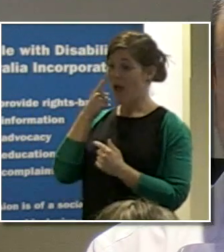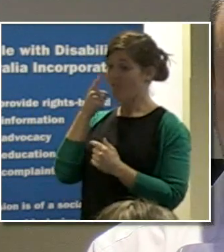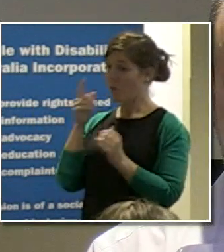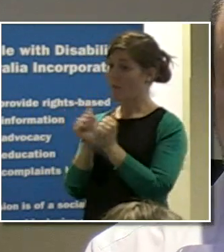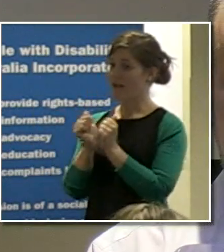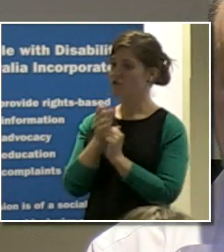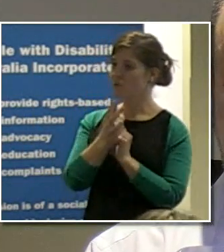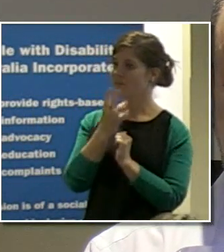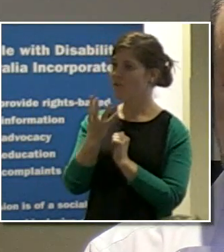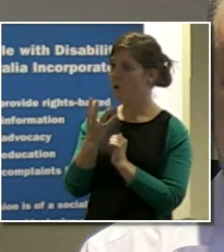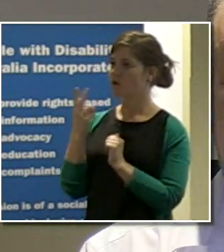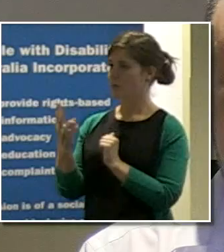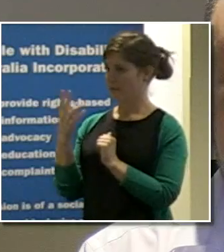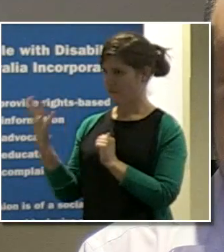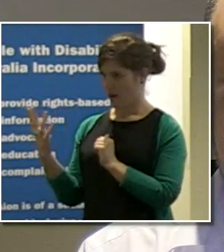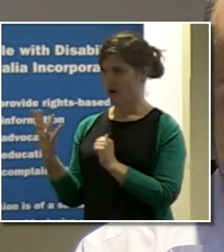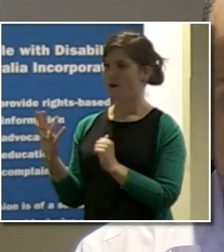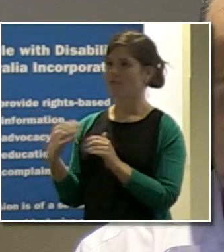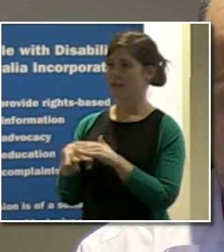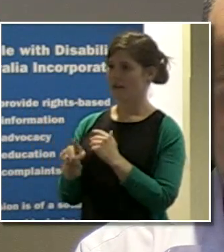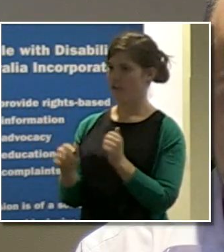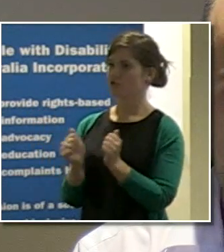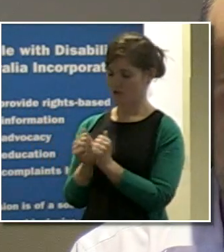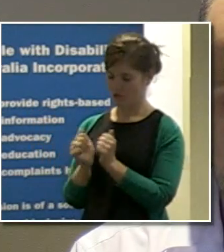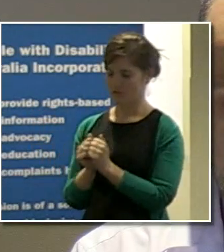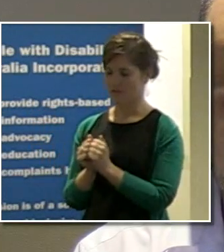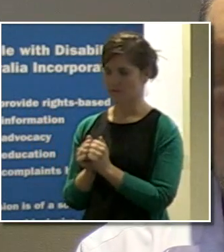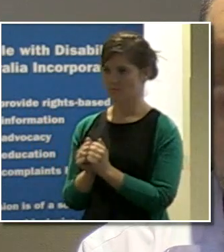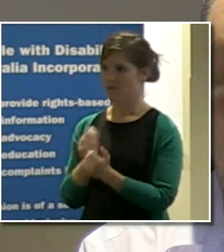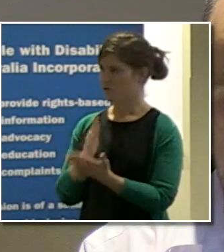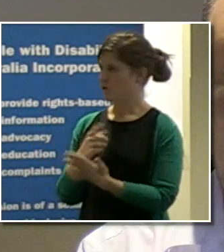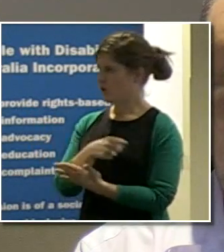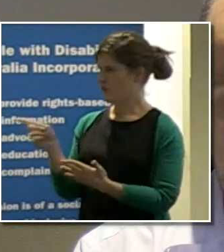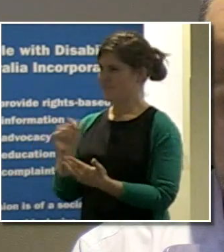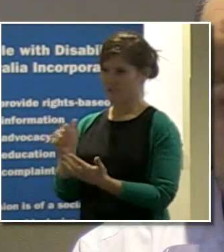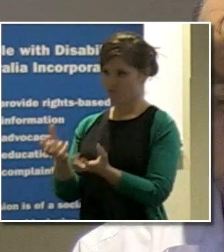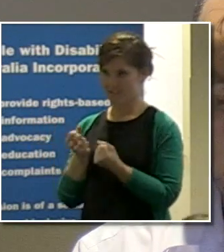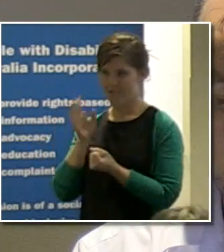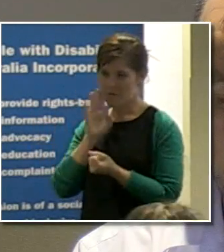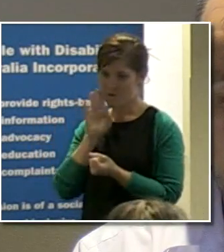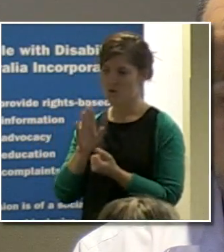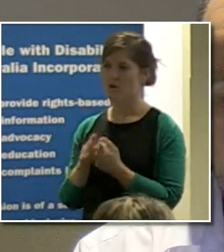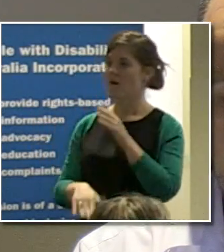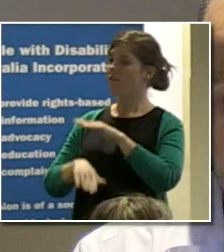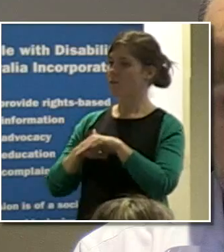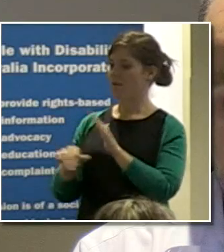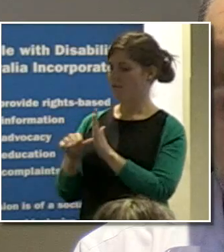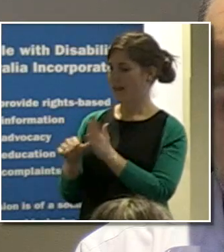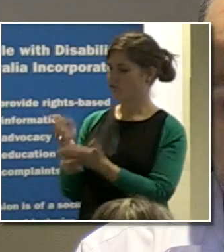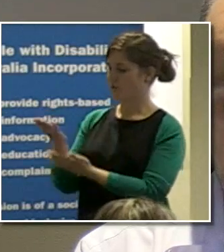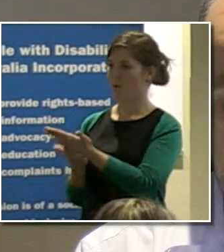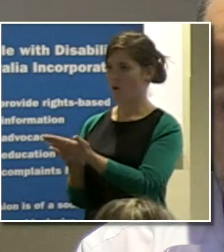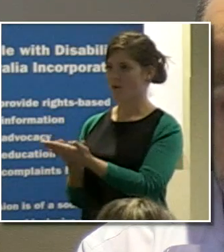24 and 25 of that document, that's the annual report that you would have been given as part of your pack. And the full financial report is